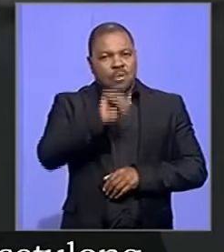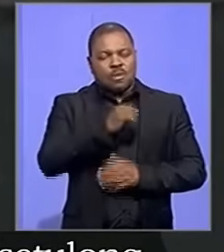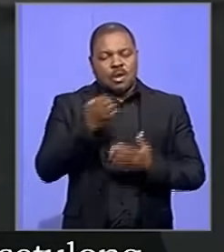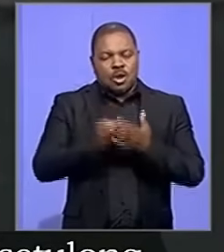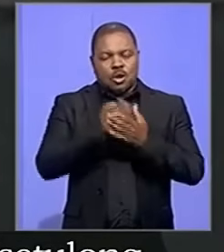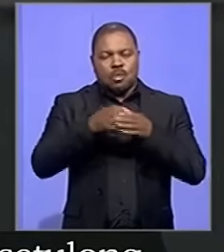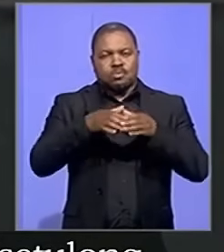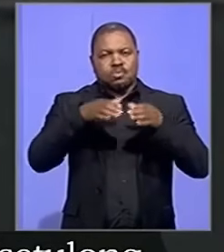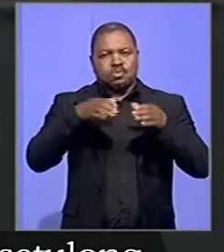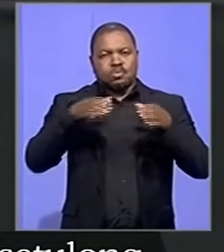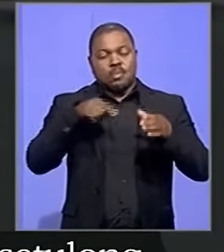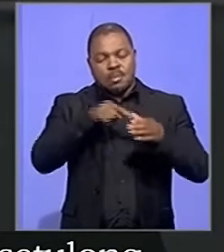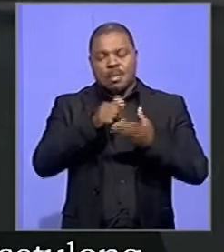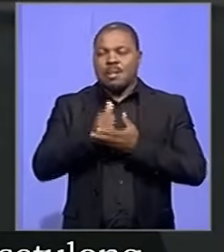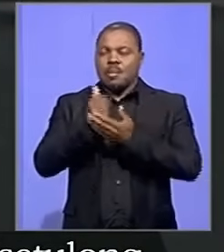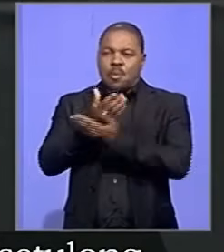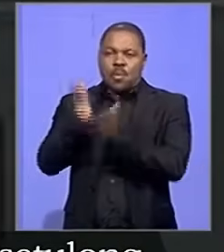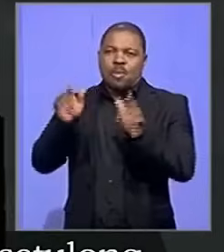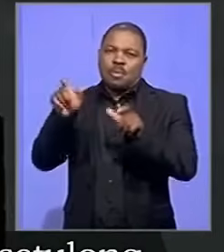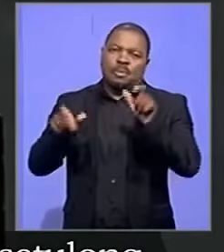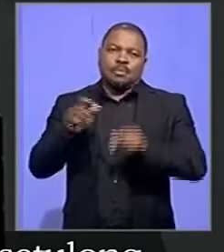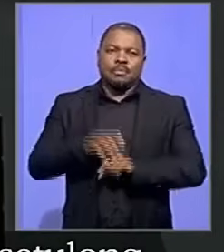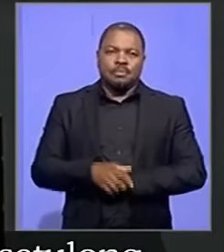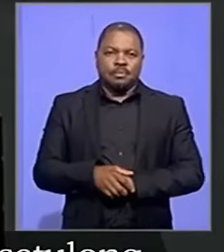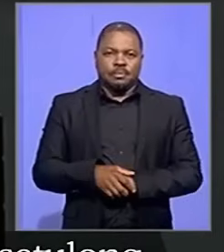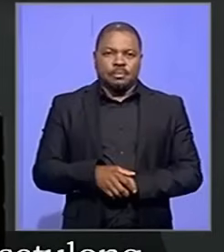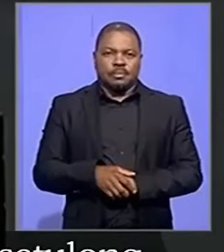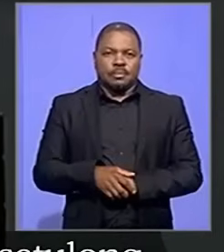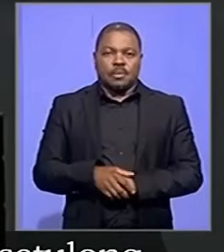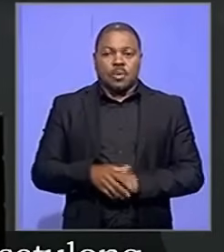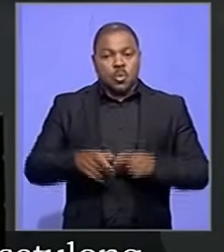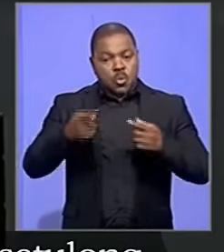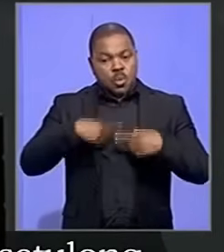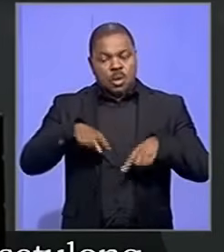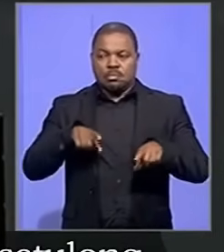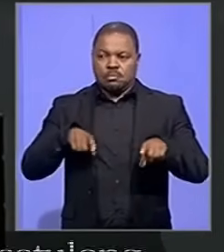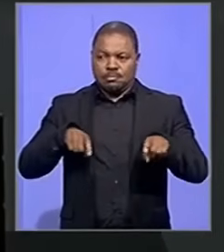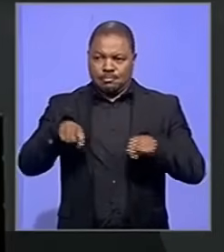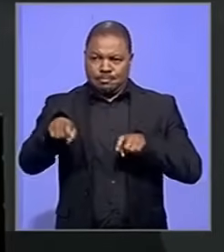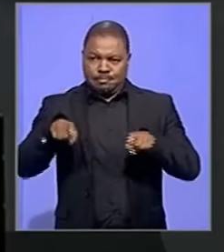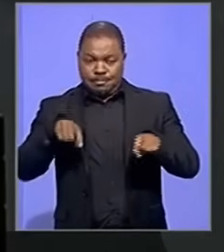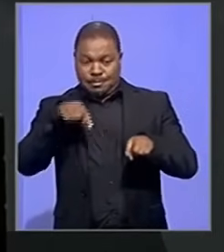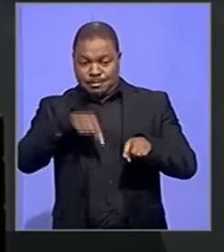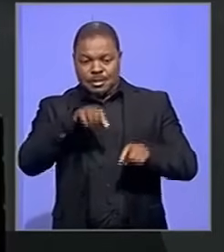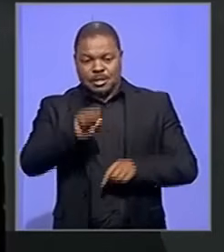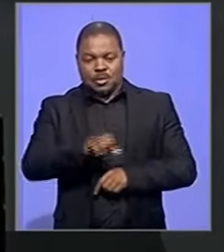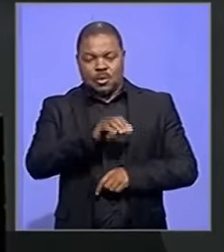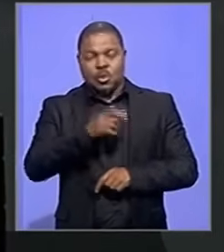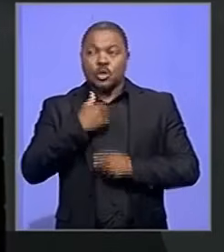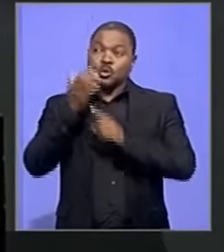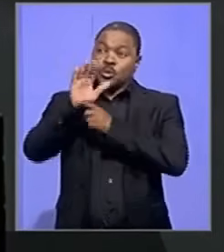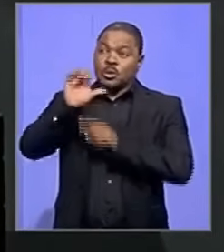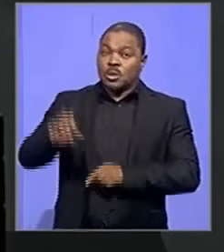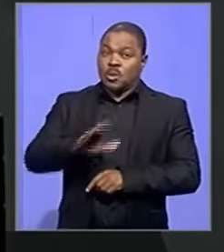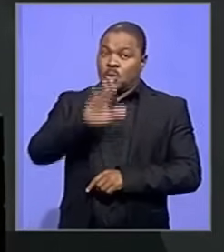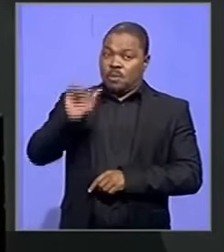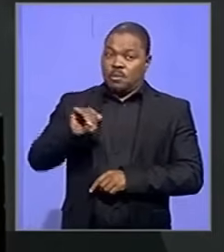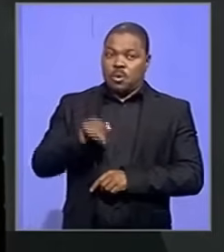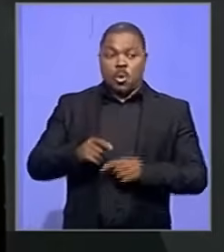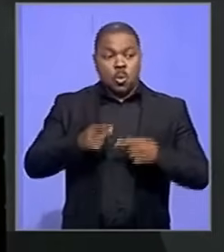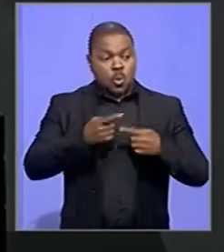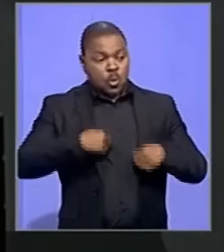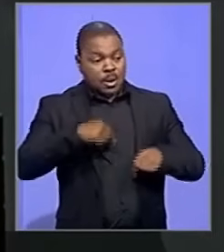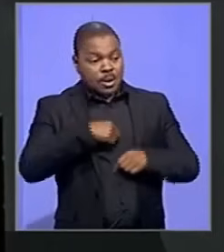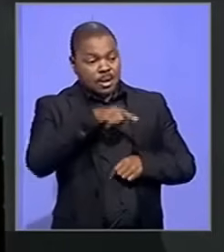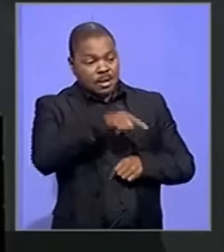economy that works for everybody. We contested because we wanted to demonstrate to South Africa that we do not